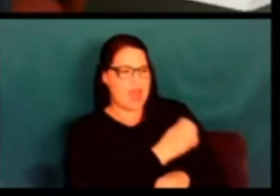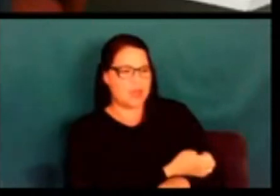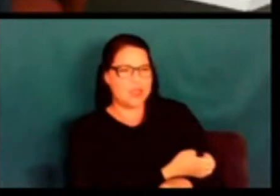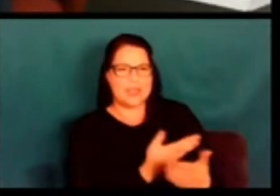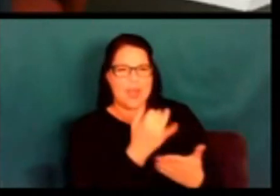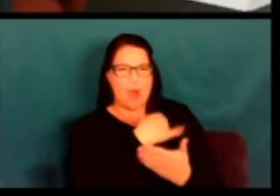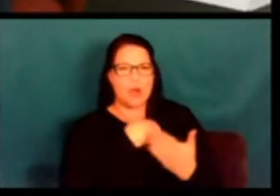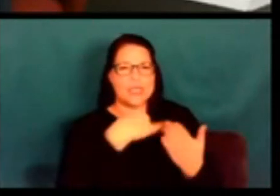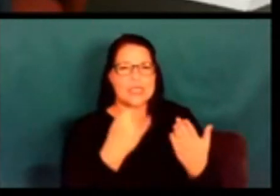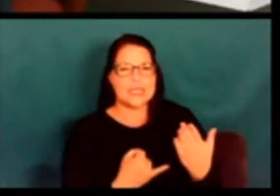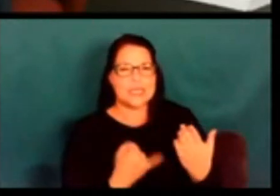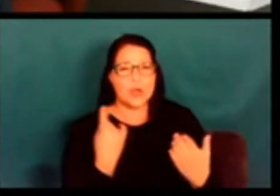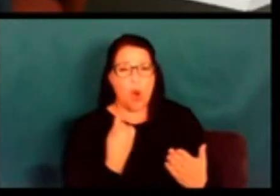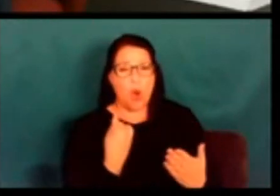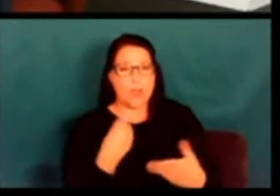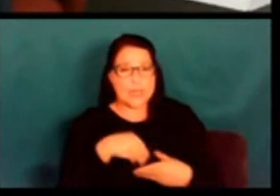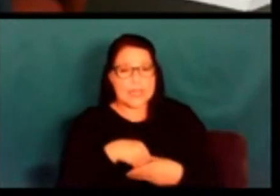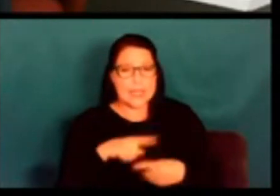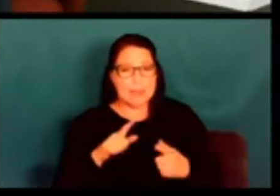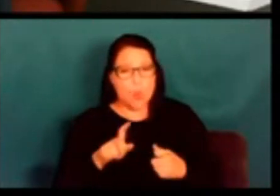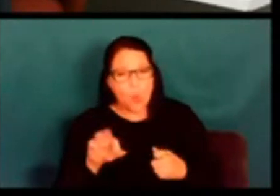always there, or do you have to conjure it up?